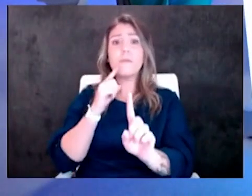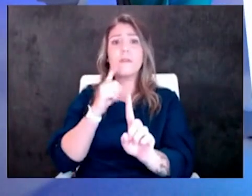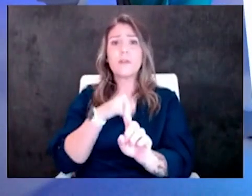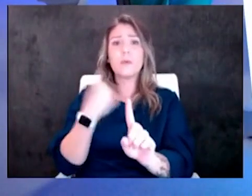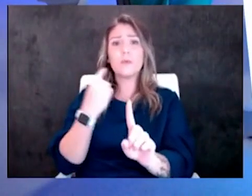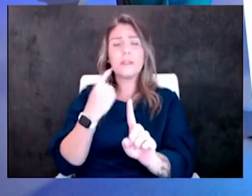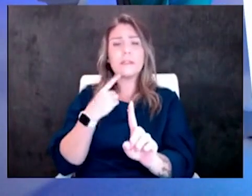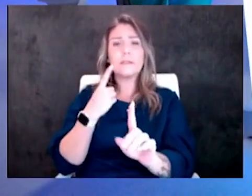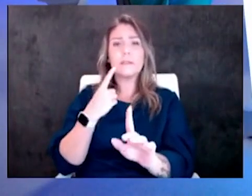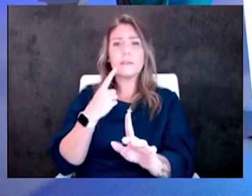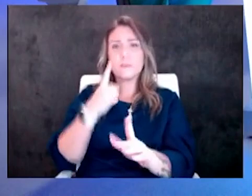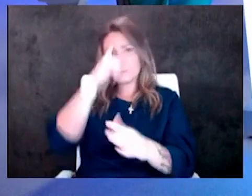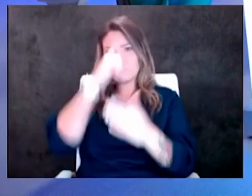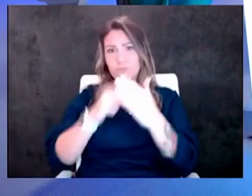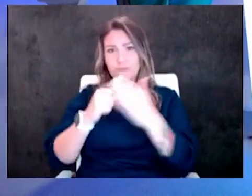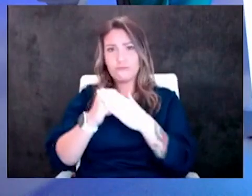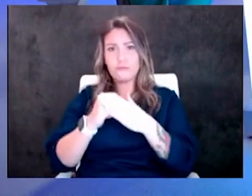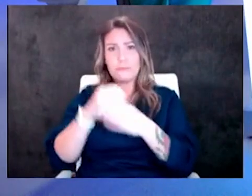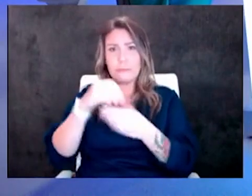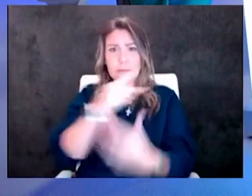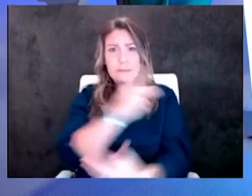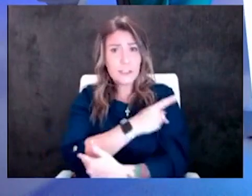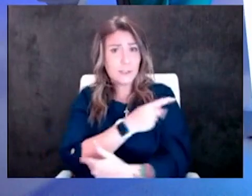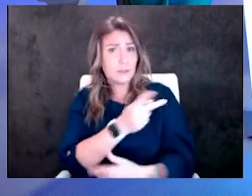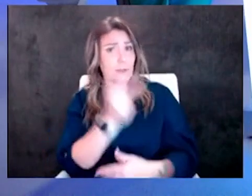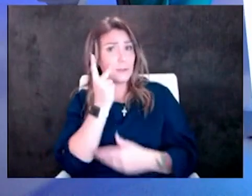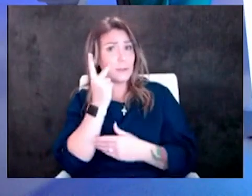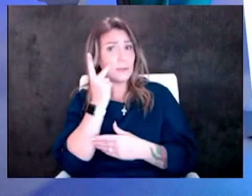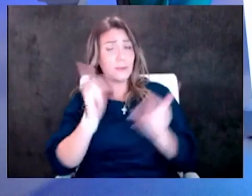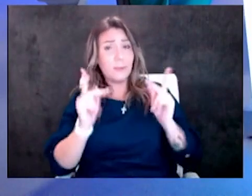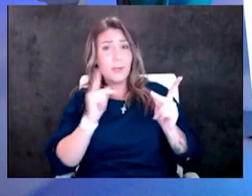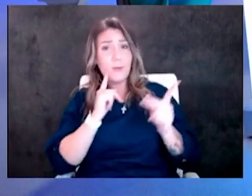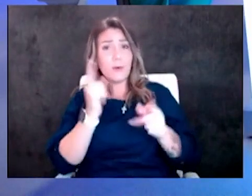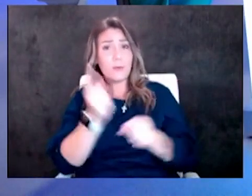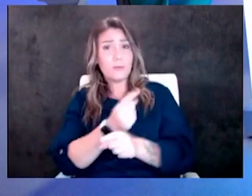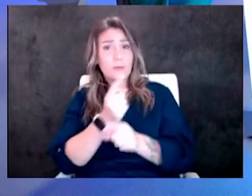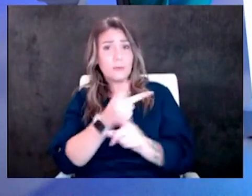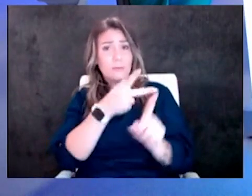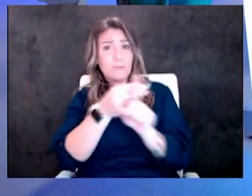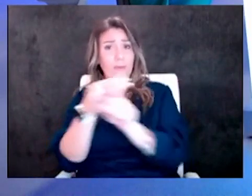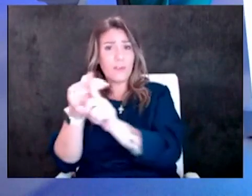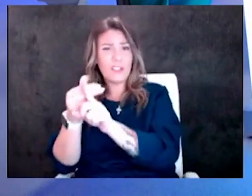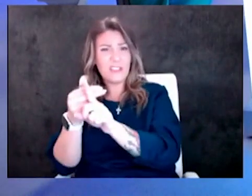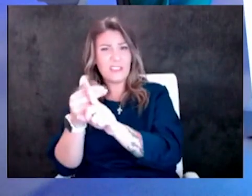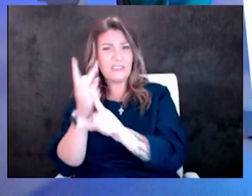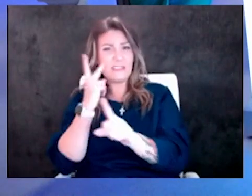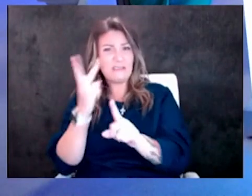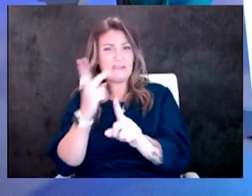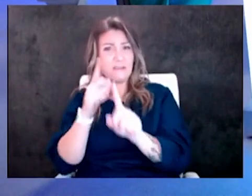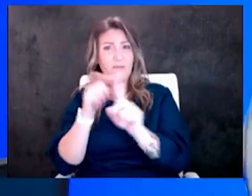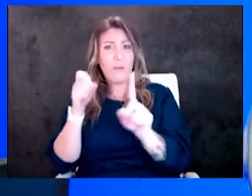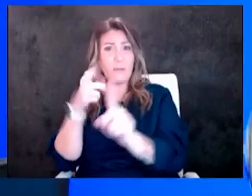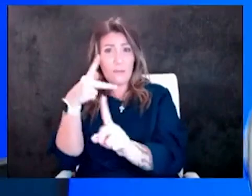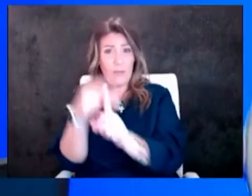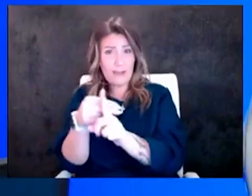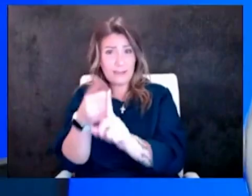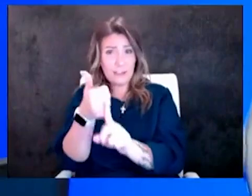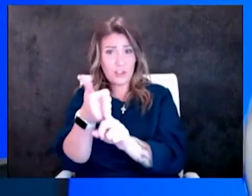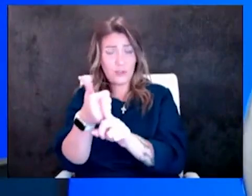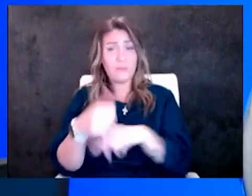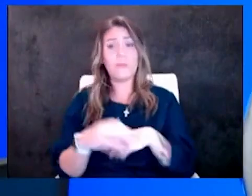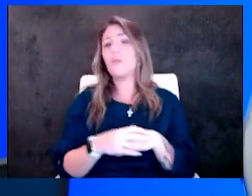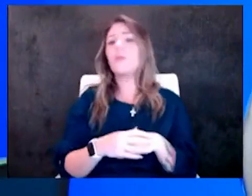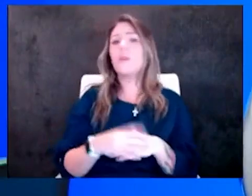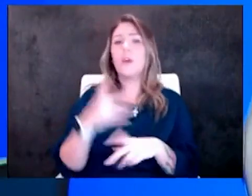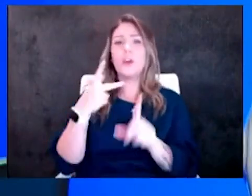and I'm going to come back to it. Are you seeing that from people who get just routinely vaccinated, lots of strokes, just from a vaccination itself? Strokes from vaccinations, we have